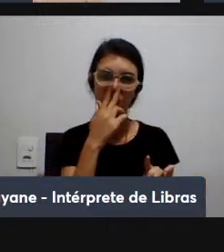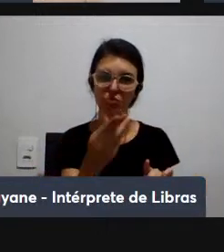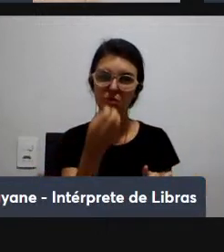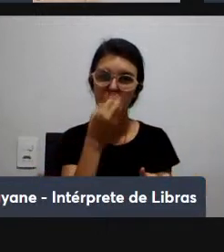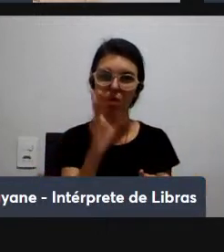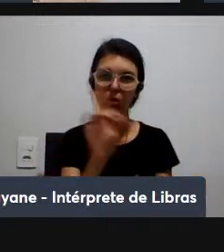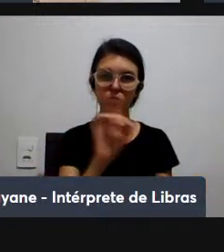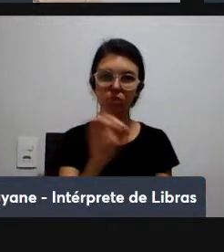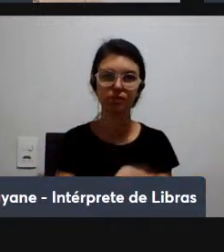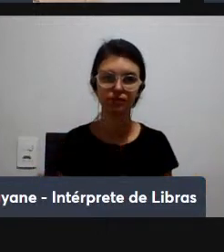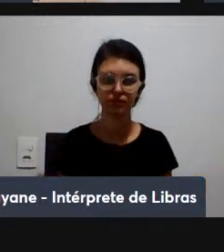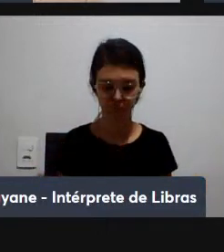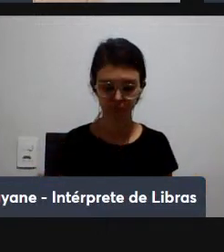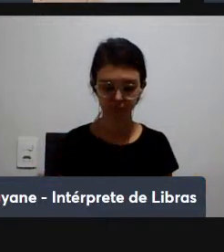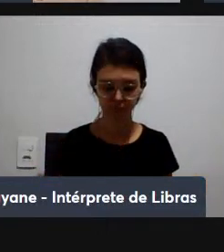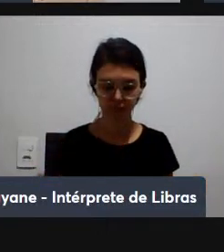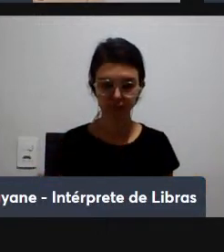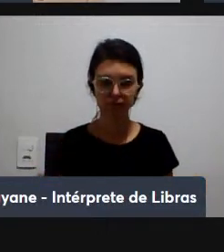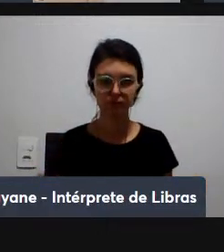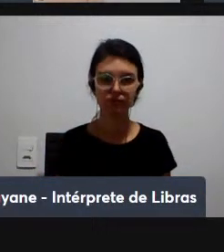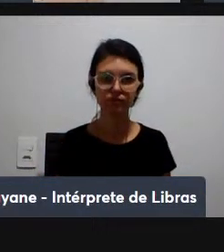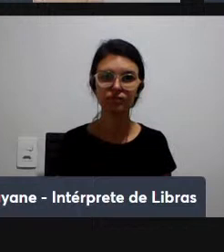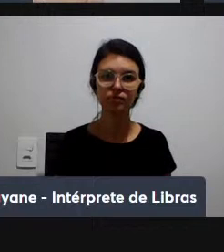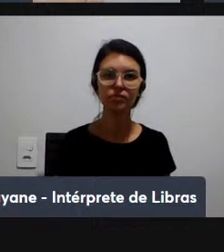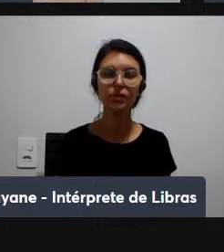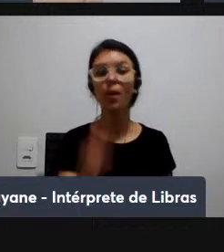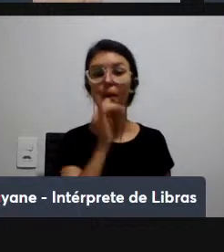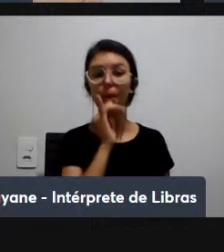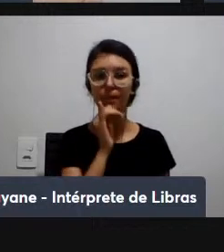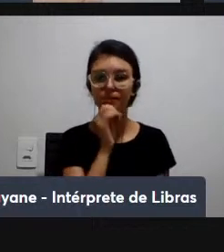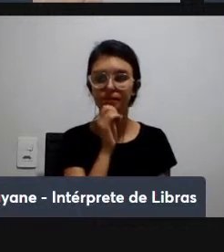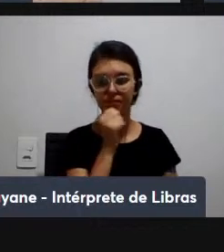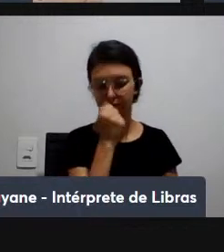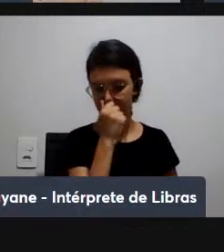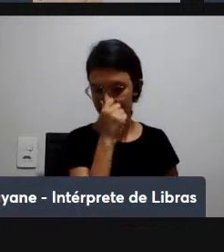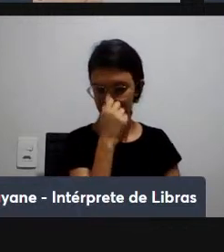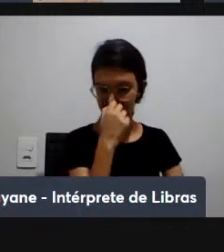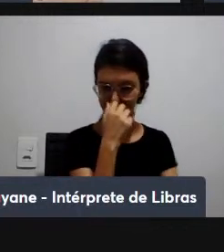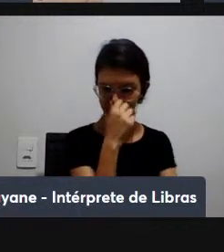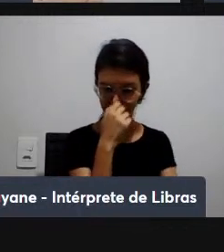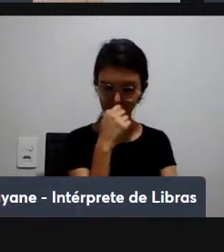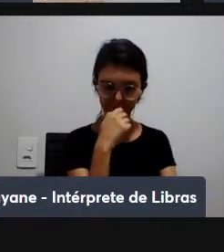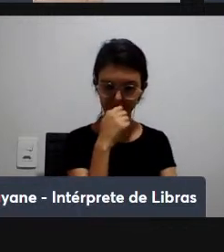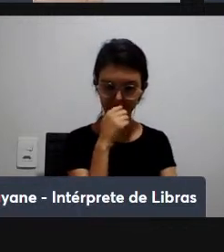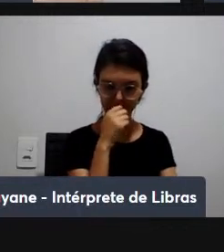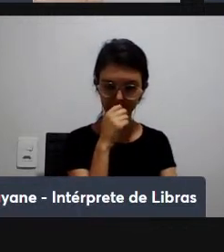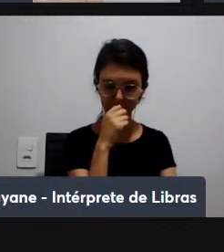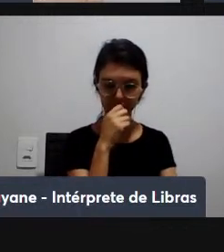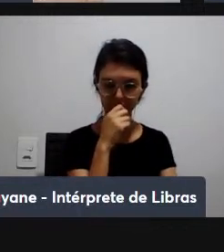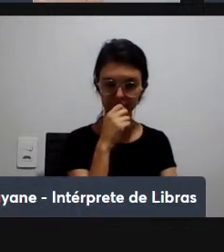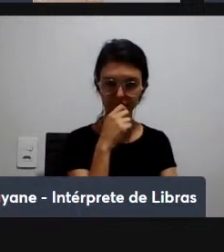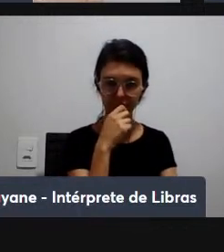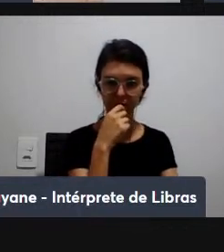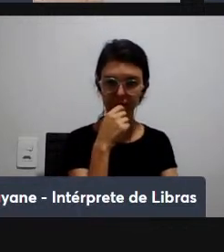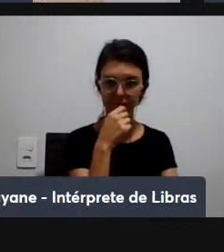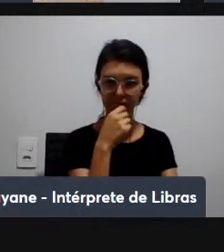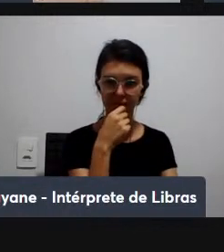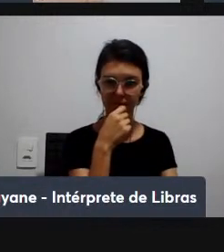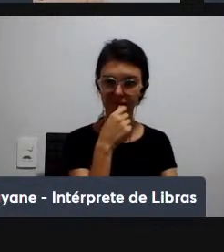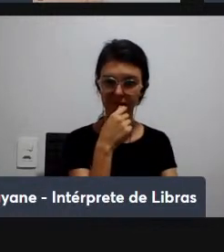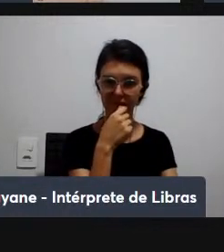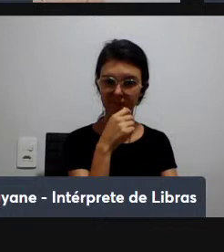So to give one concrete example, the field of comparative education